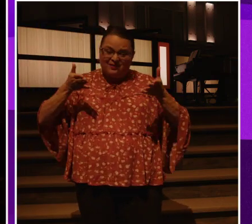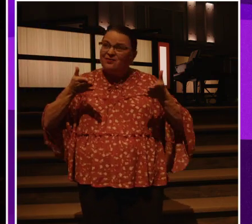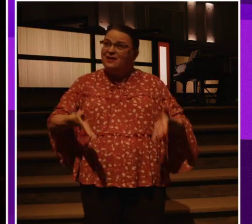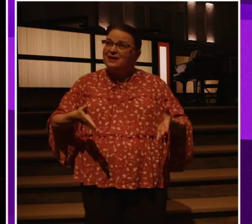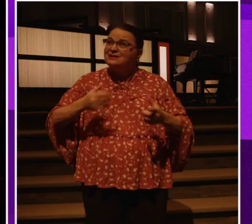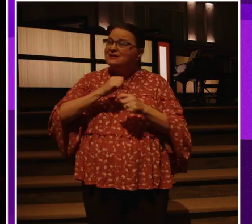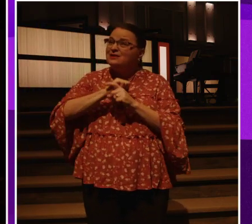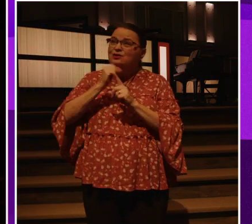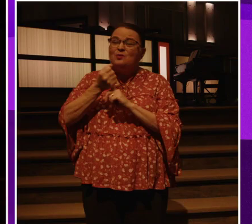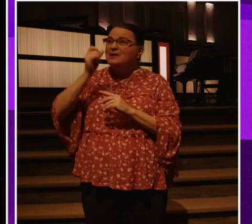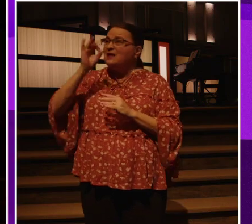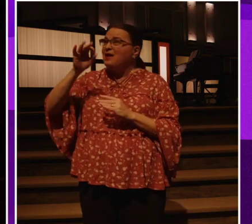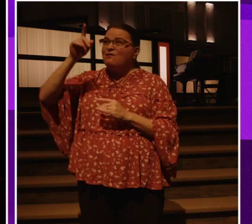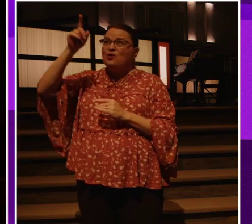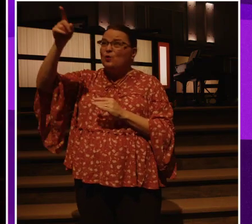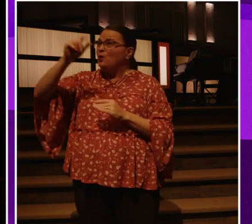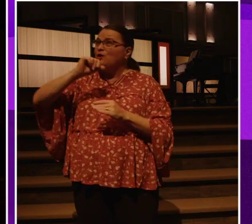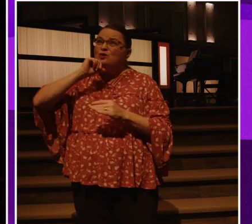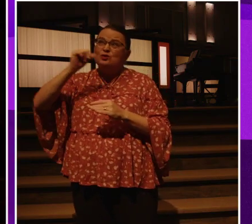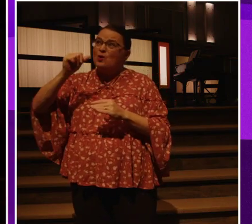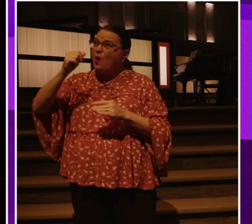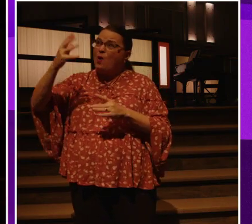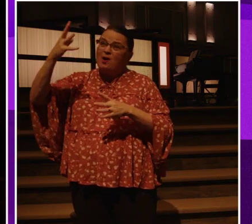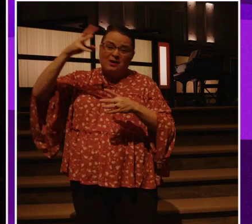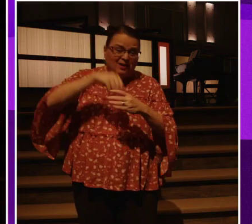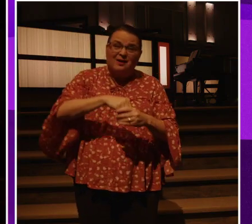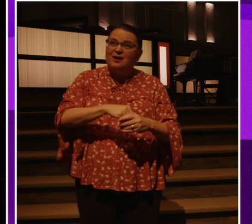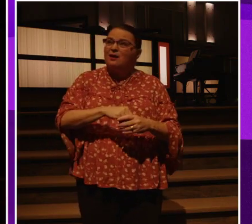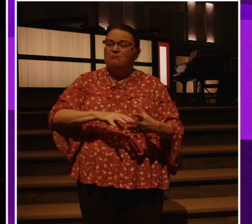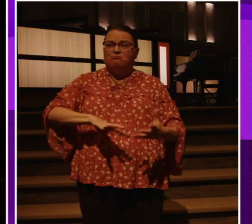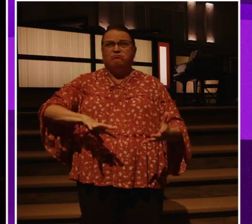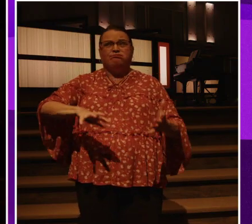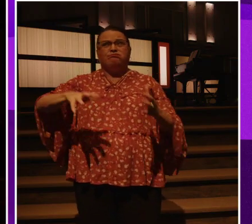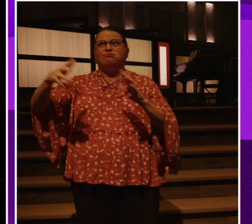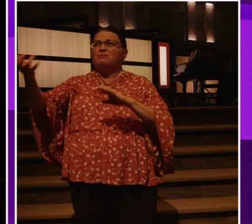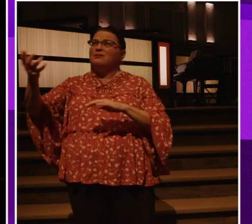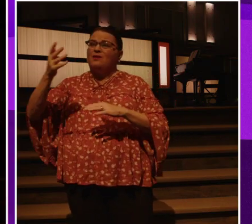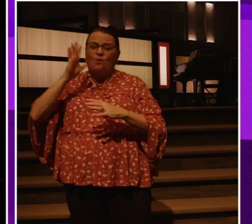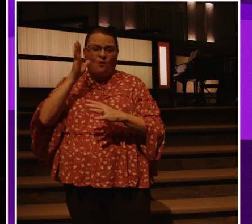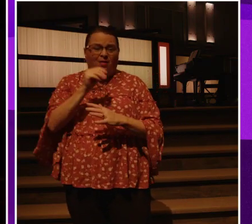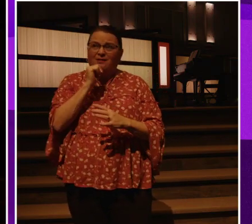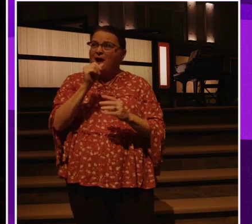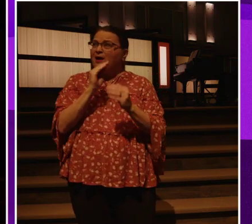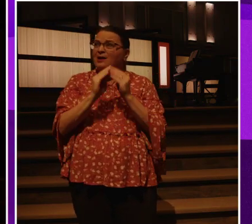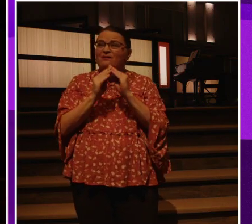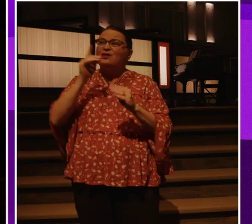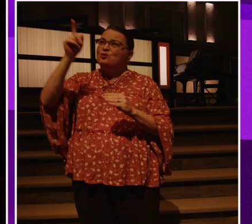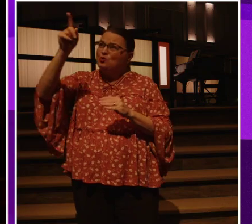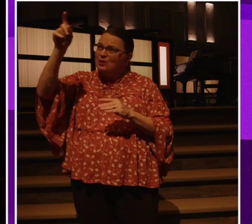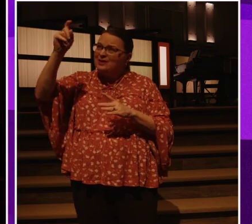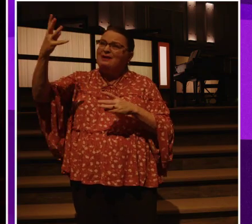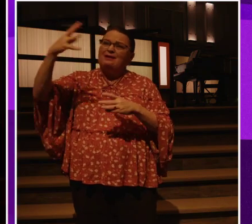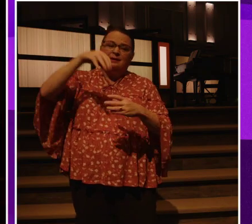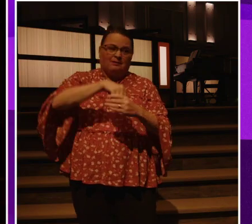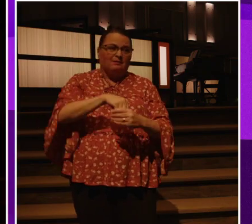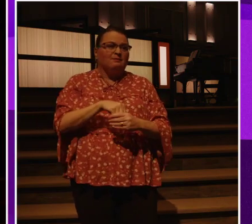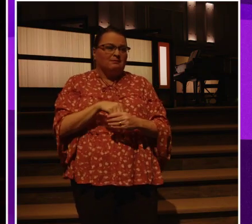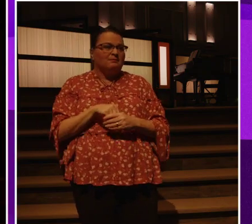don't intervene, it won't be right. It won't get fixed. It's going to be an